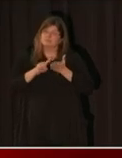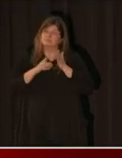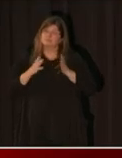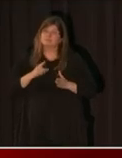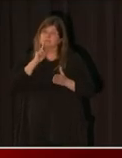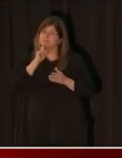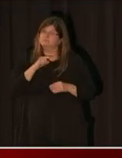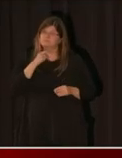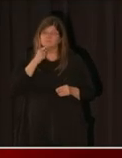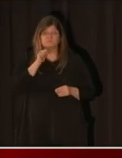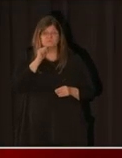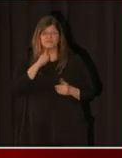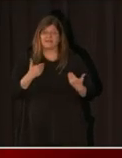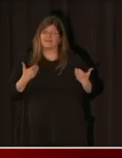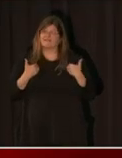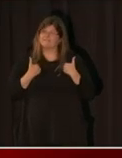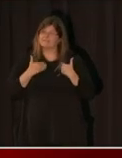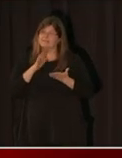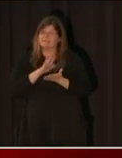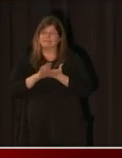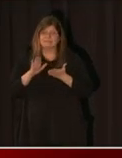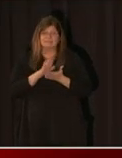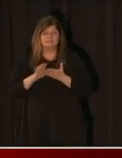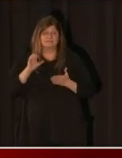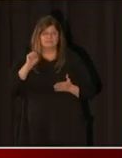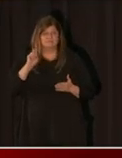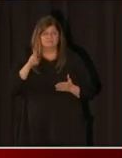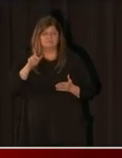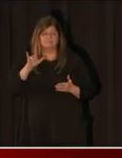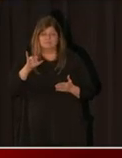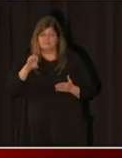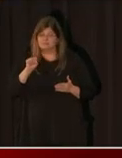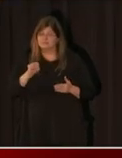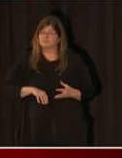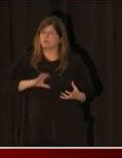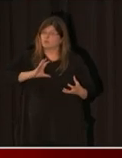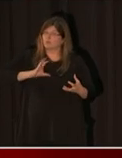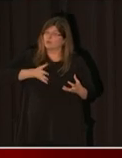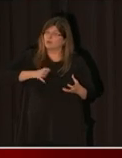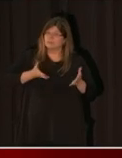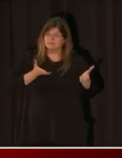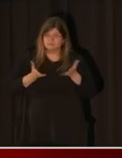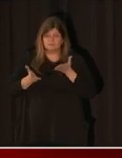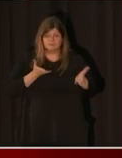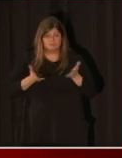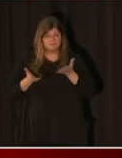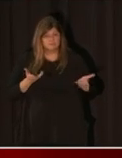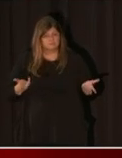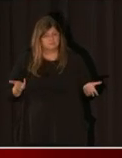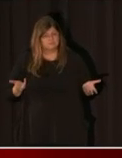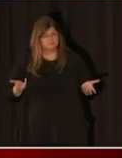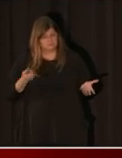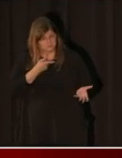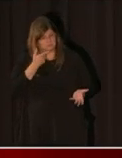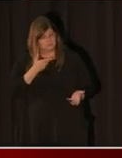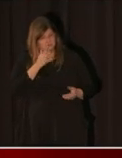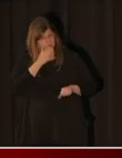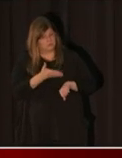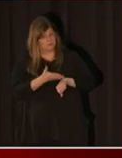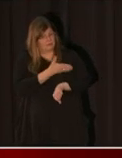laundry services. So I was wondering if you could brief us about the procurement for that, or the process. Are you in the process of preparing that?